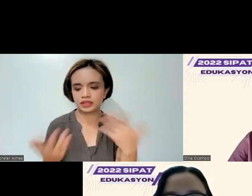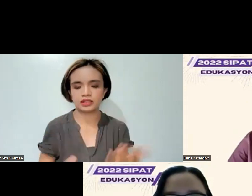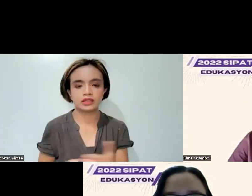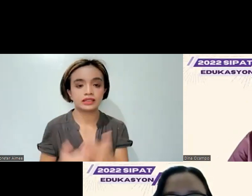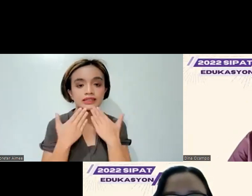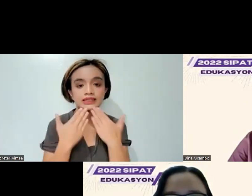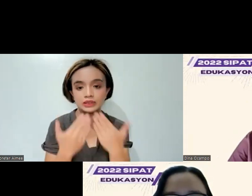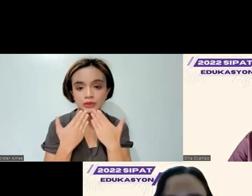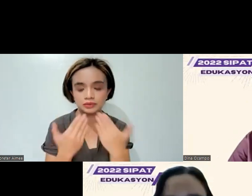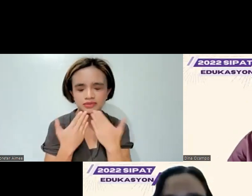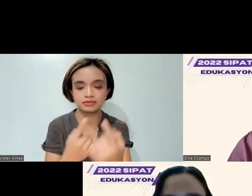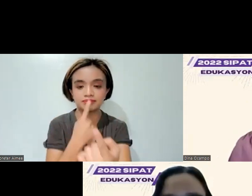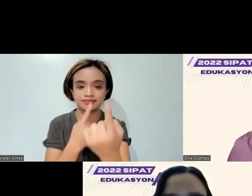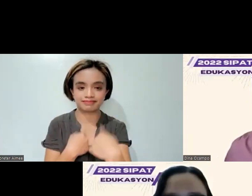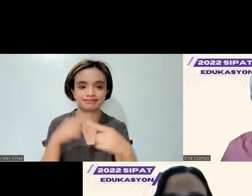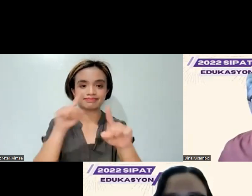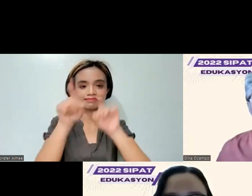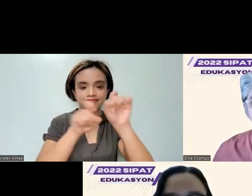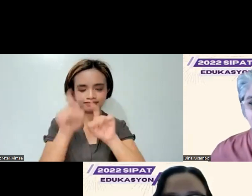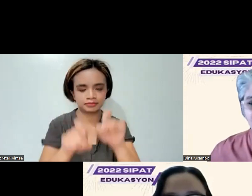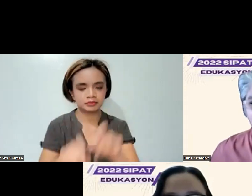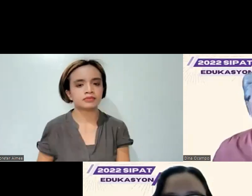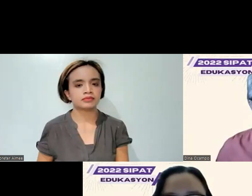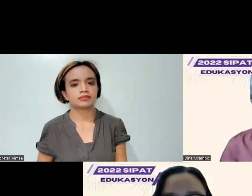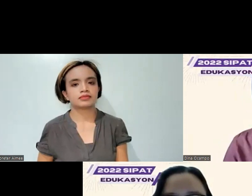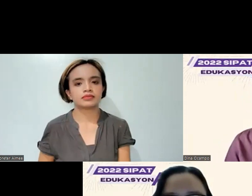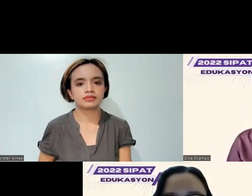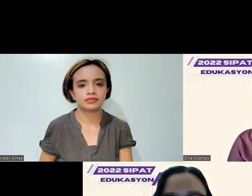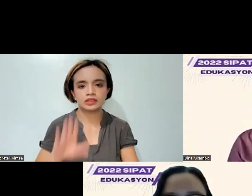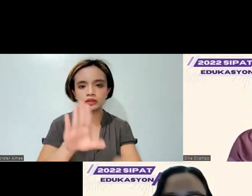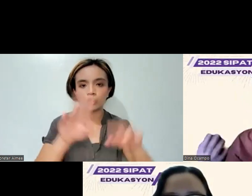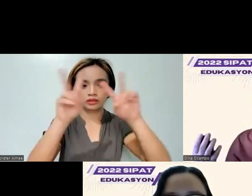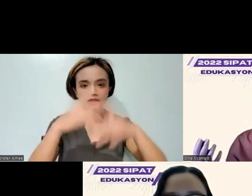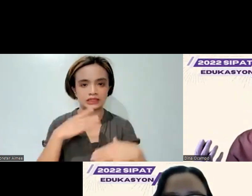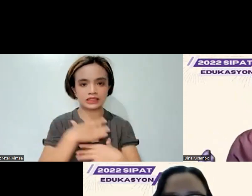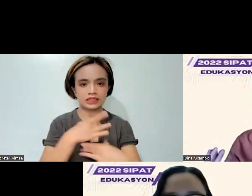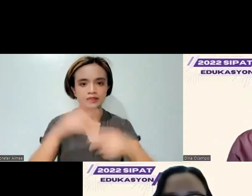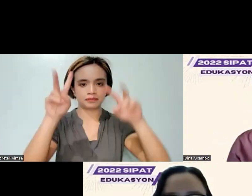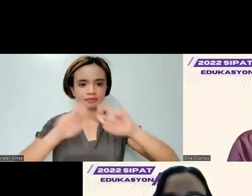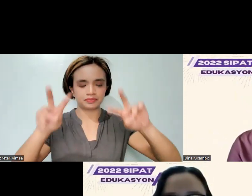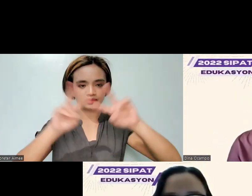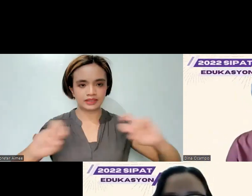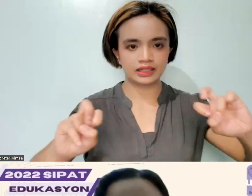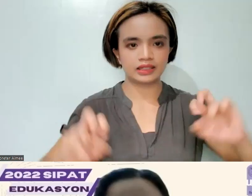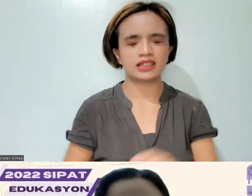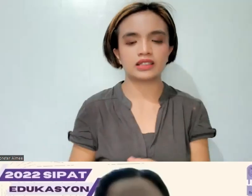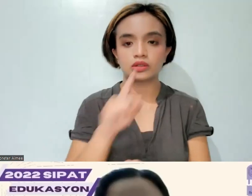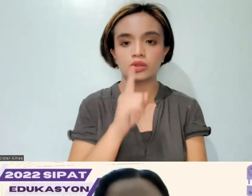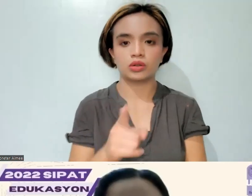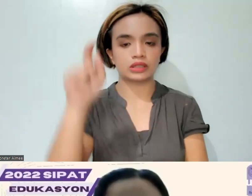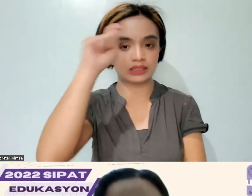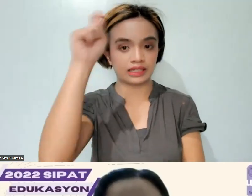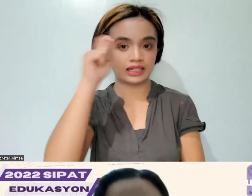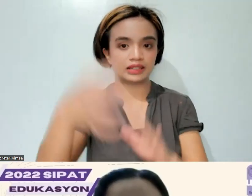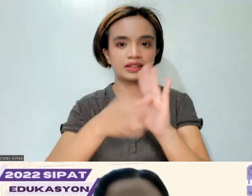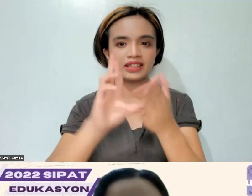thank you for answering the questions. Your study is really interesting. You know, theoretical review is very hard to